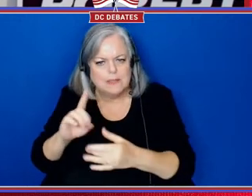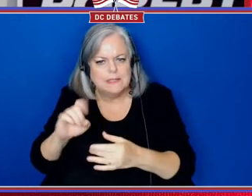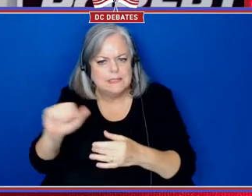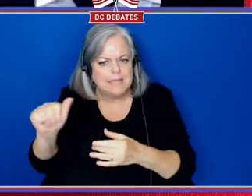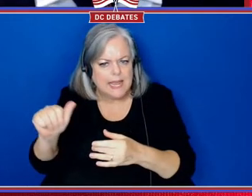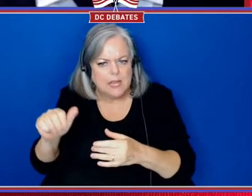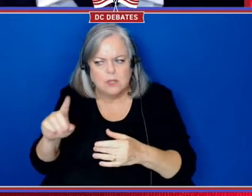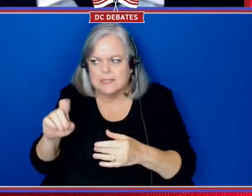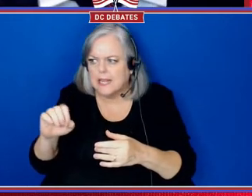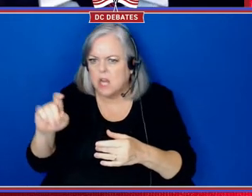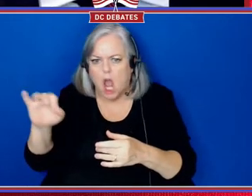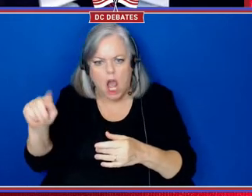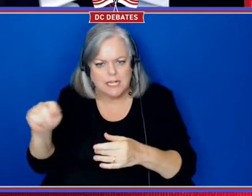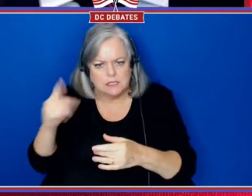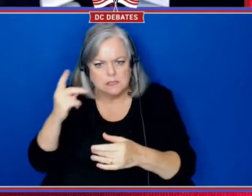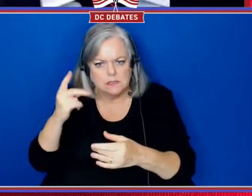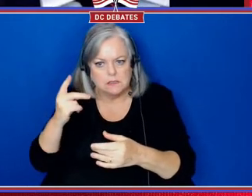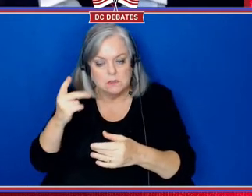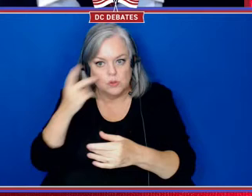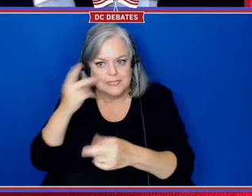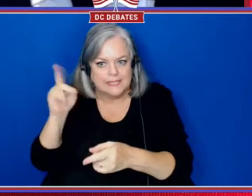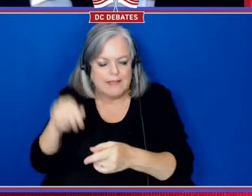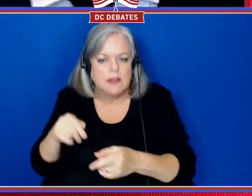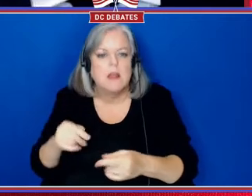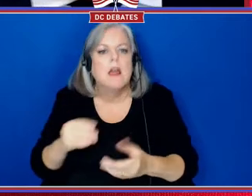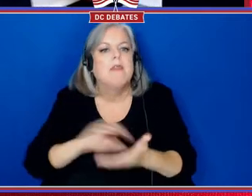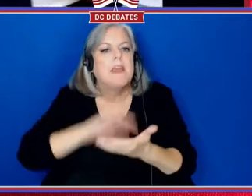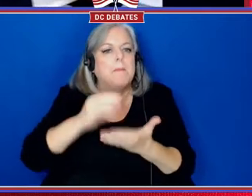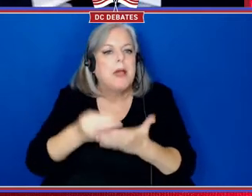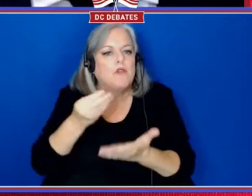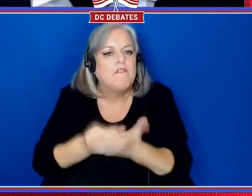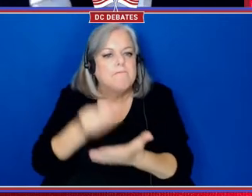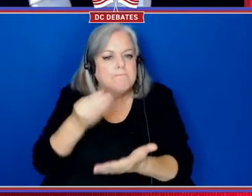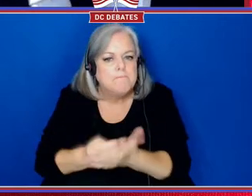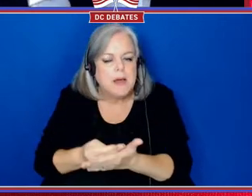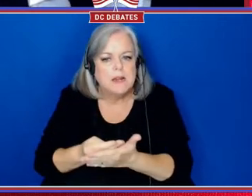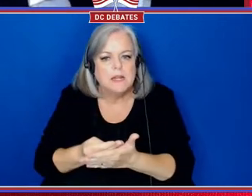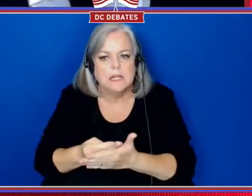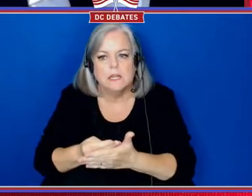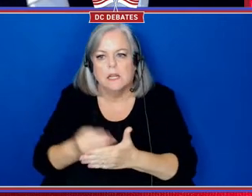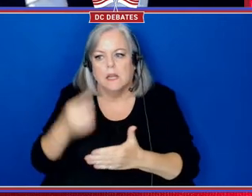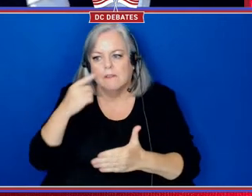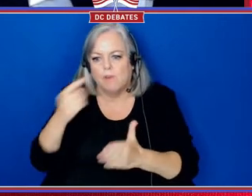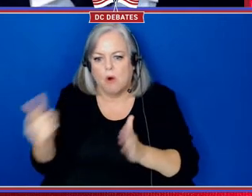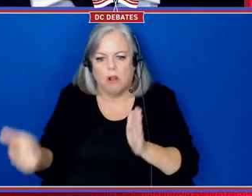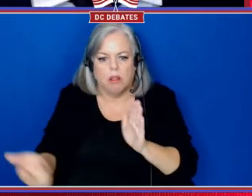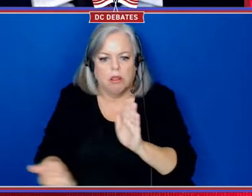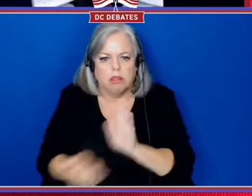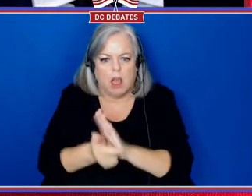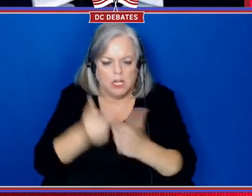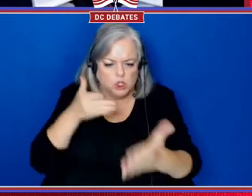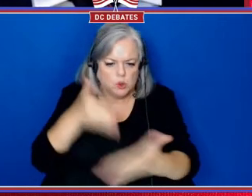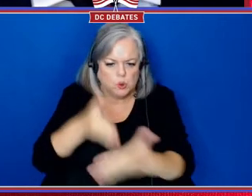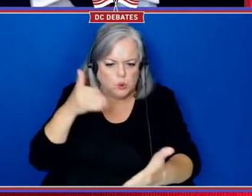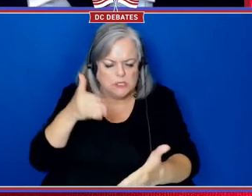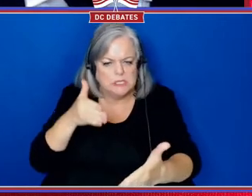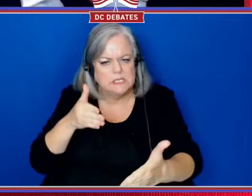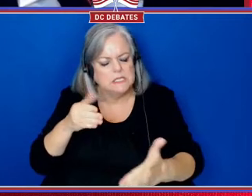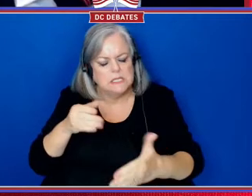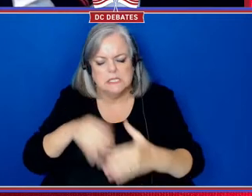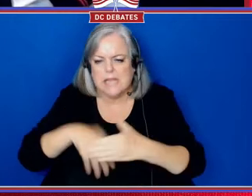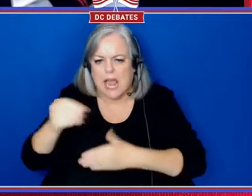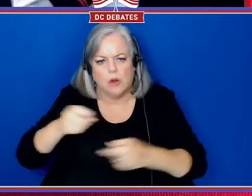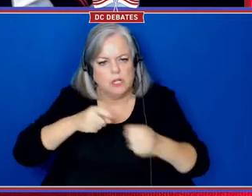that. The amount of money that we spend settling lawsuits is out of control. This is a management issue. The amount of money we have to put in the